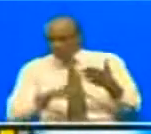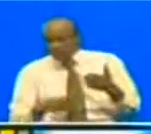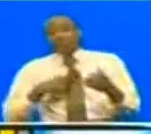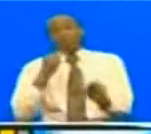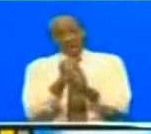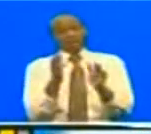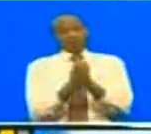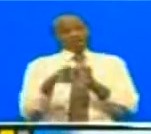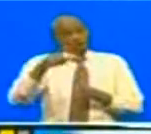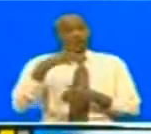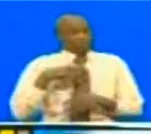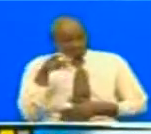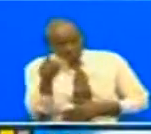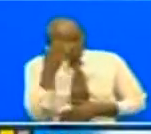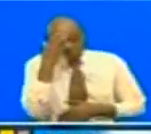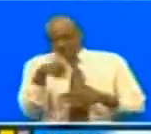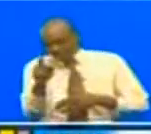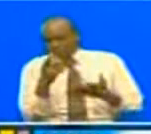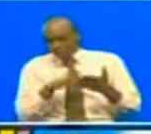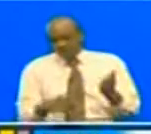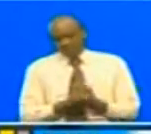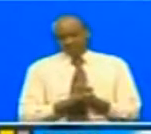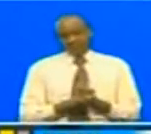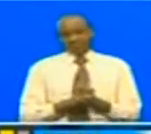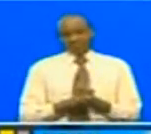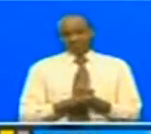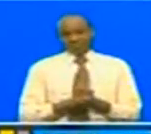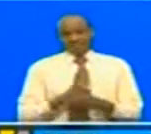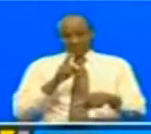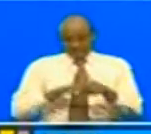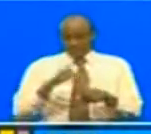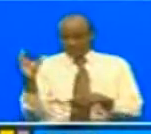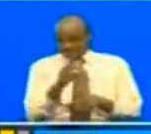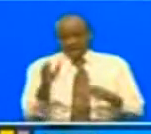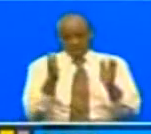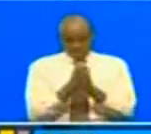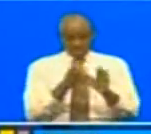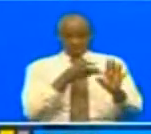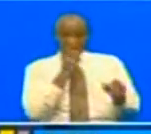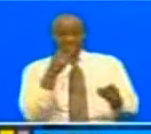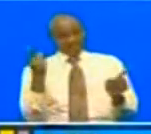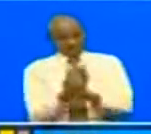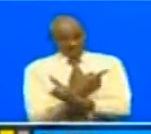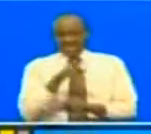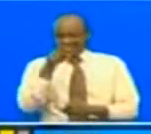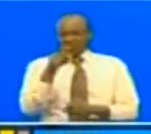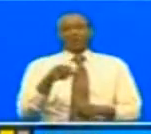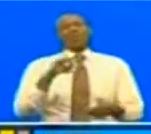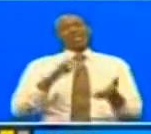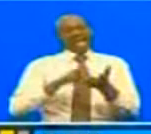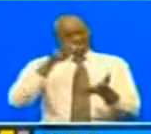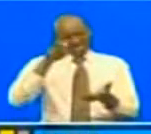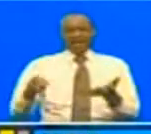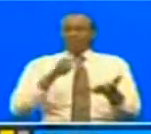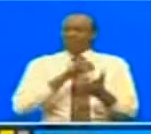local communities, having the combined beer and spirits positions give us a great advantage.